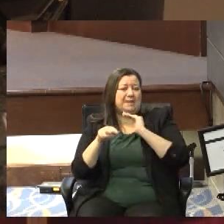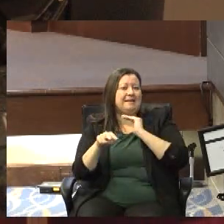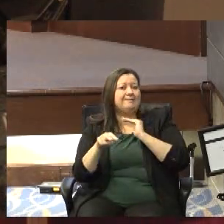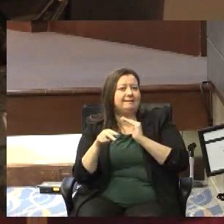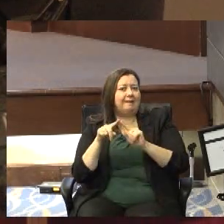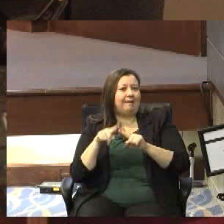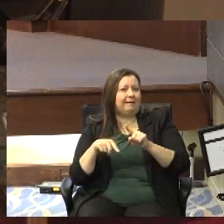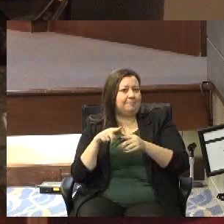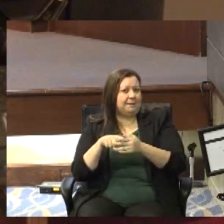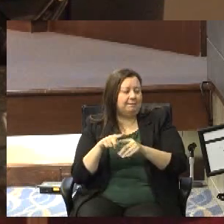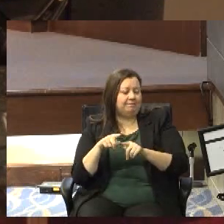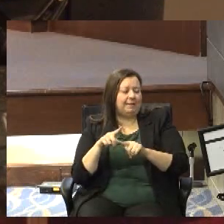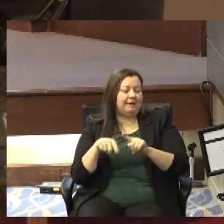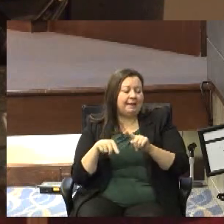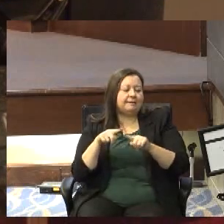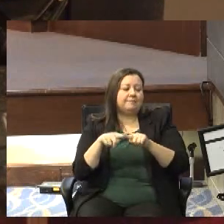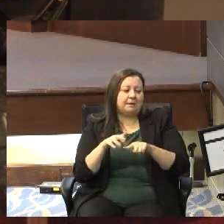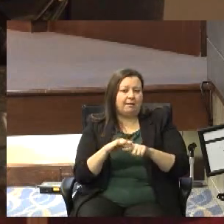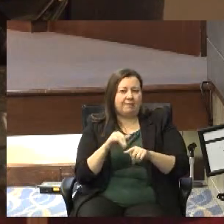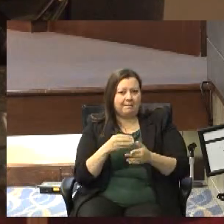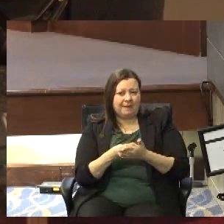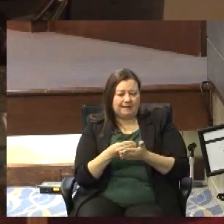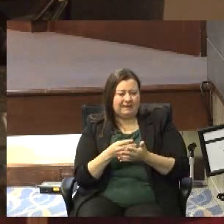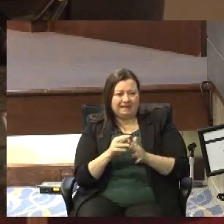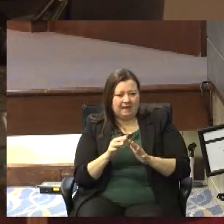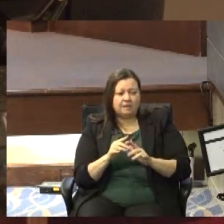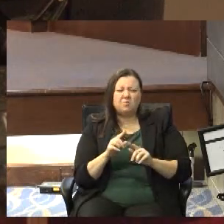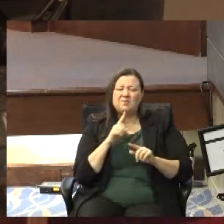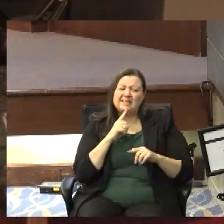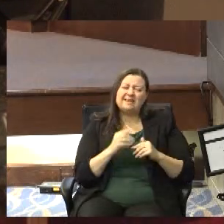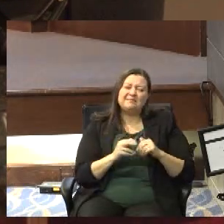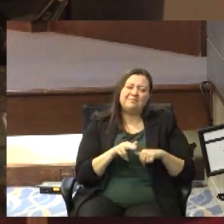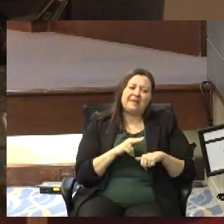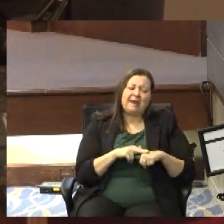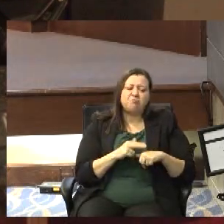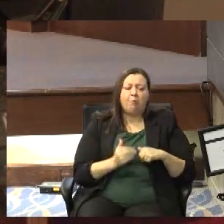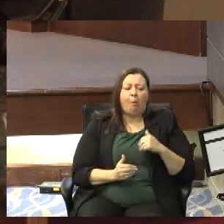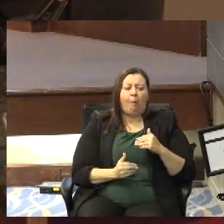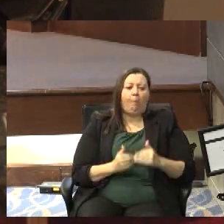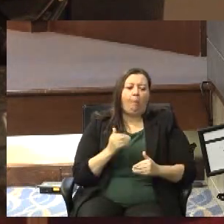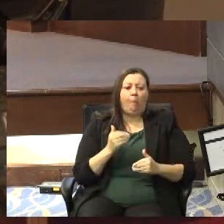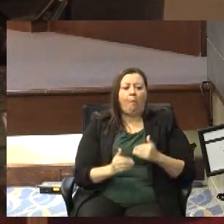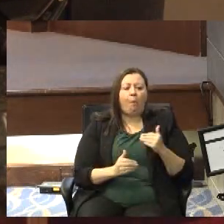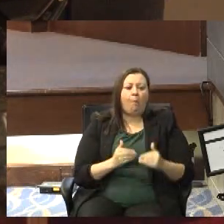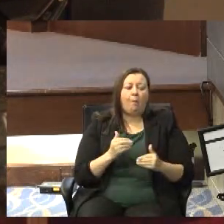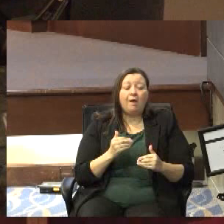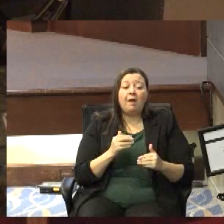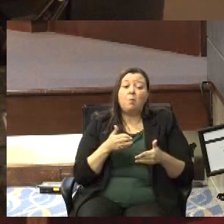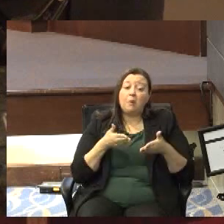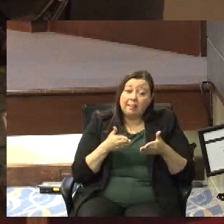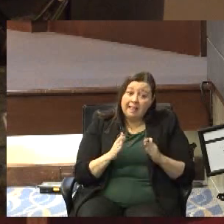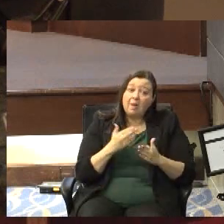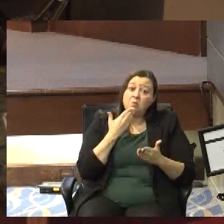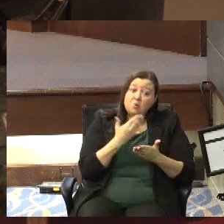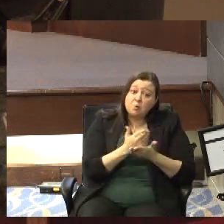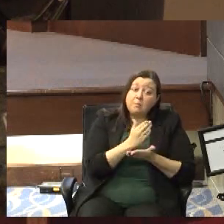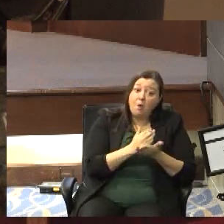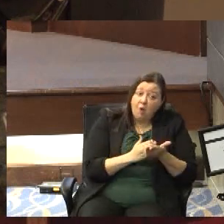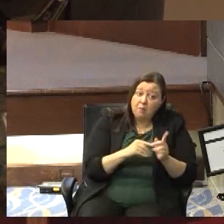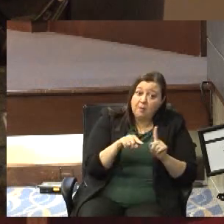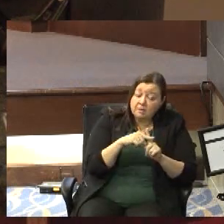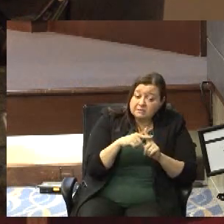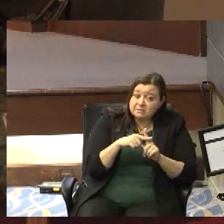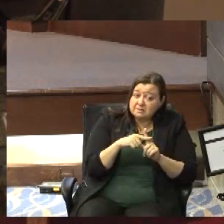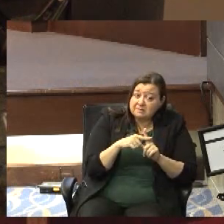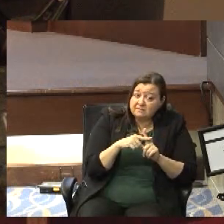So I would say that an organic pace would allow, the good part of the organic pace is the fact